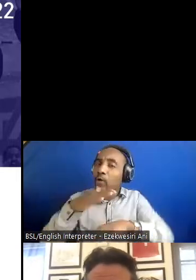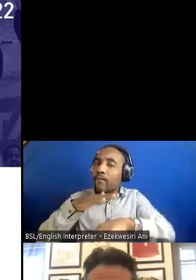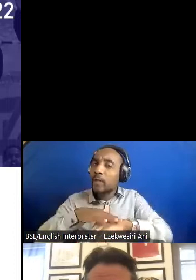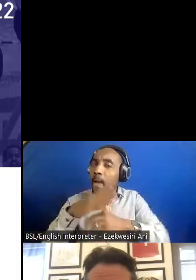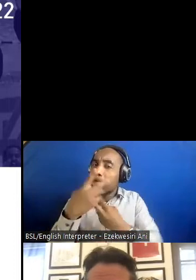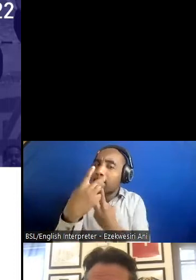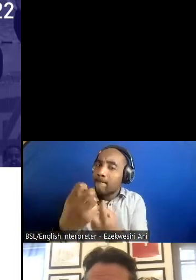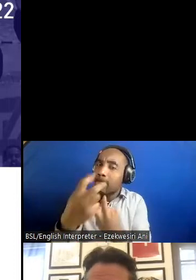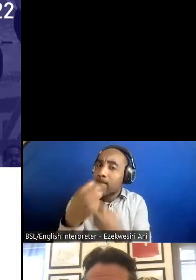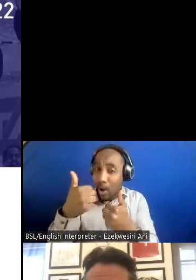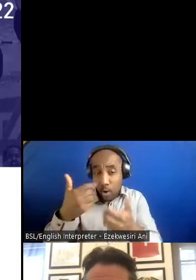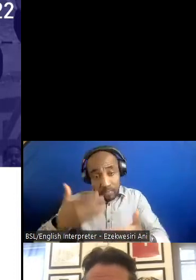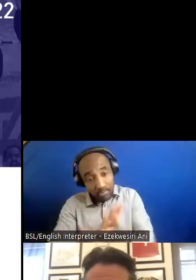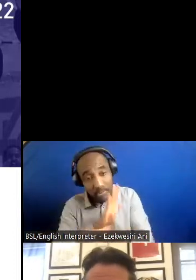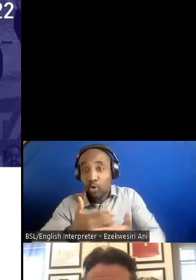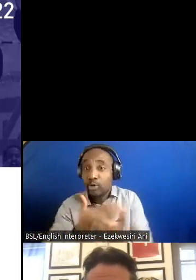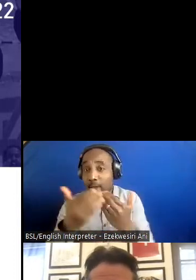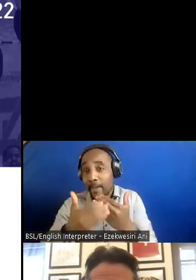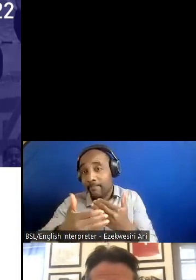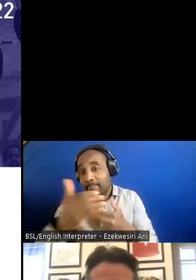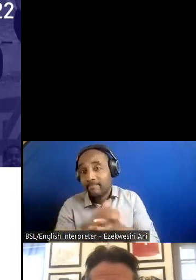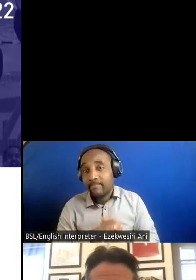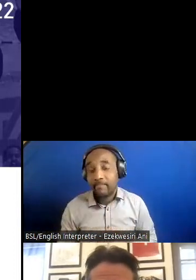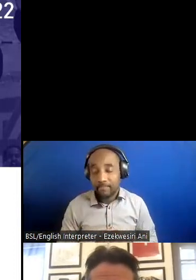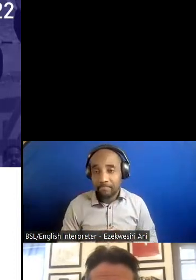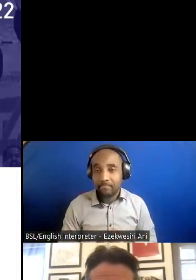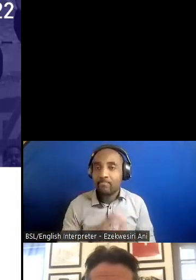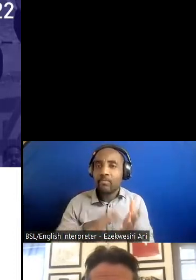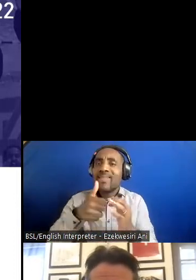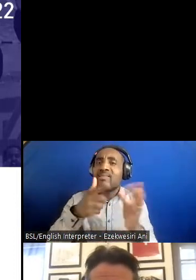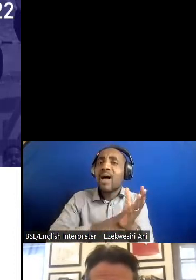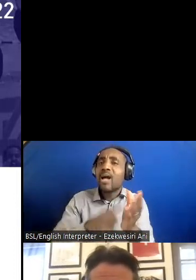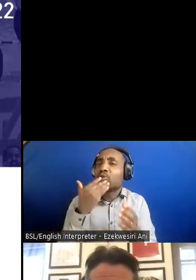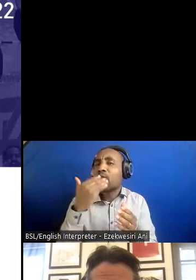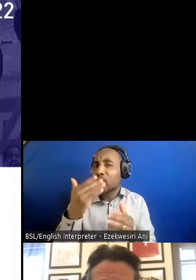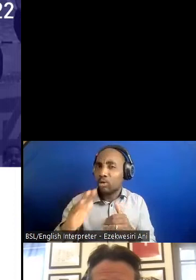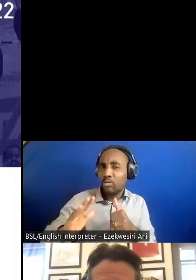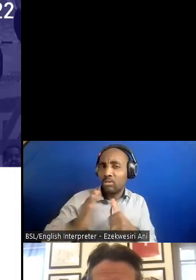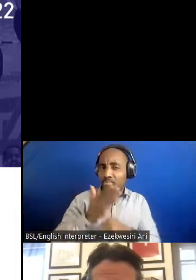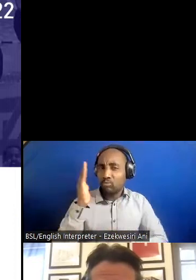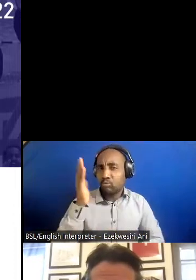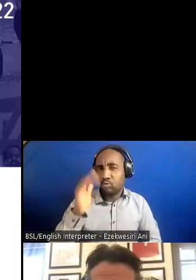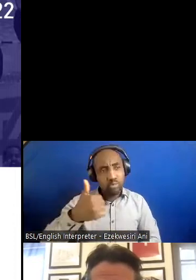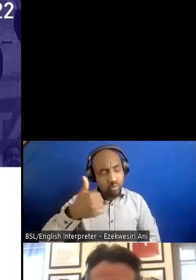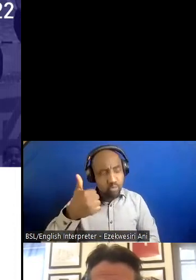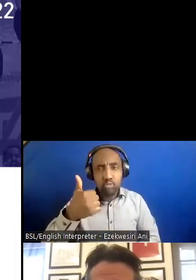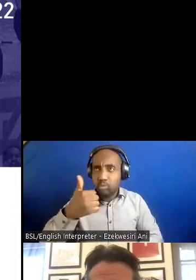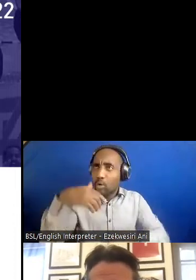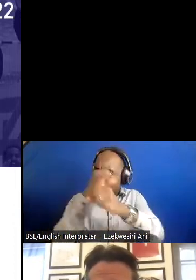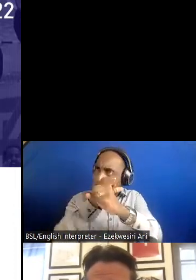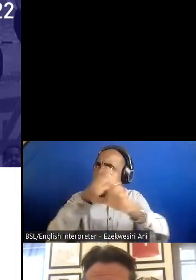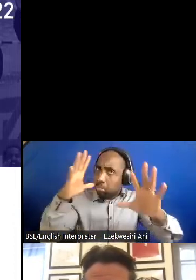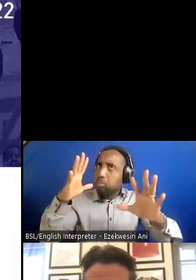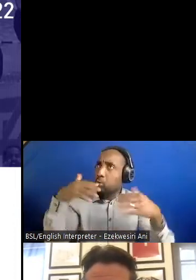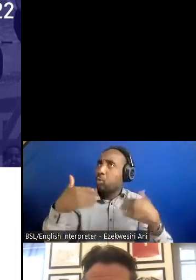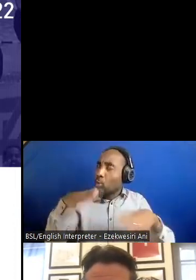I hope the rest of the day goes well. Thank you very much, Nigel, for that opening. It gives us a really good insight as to